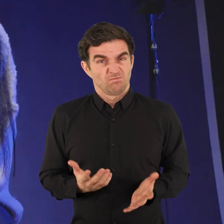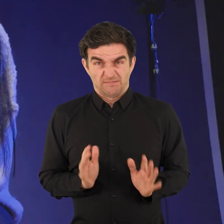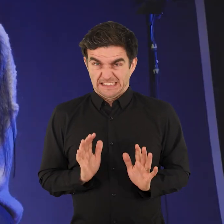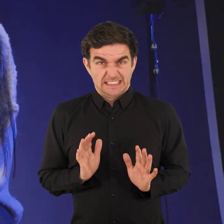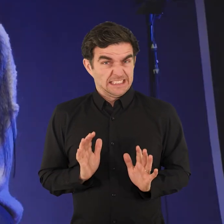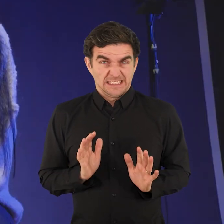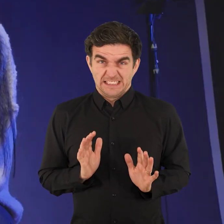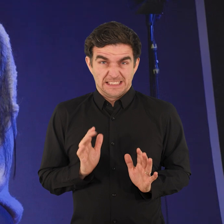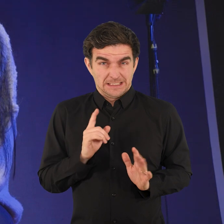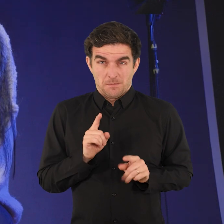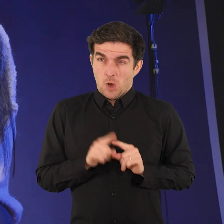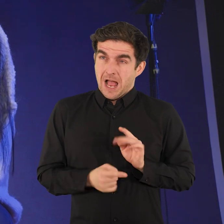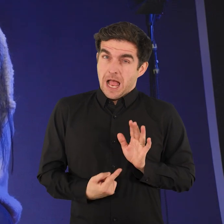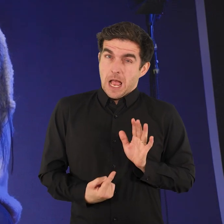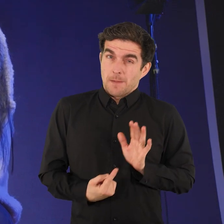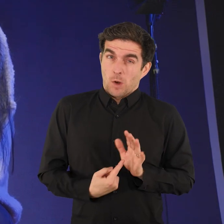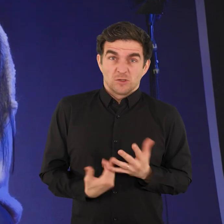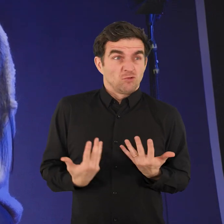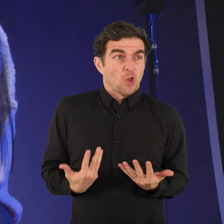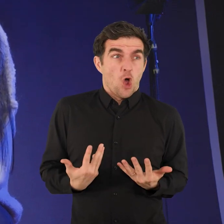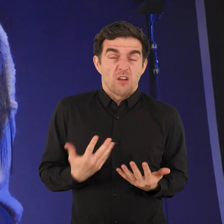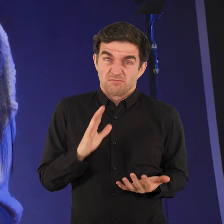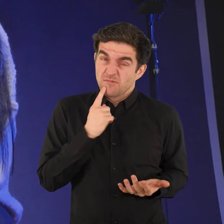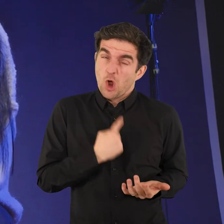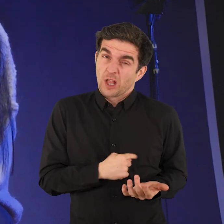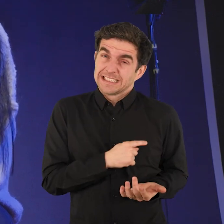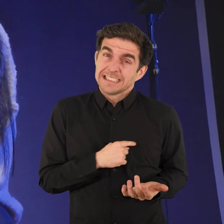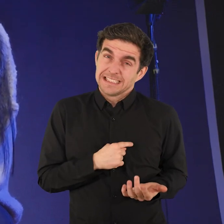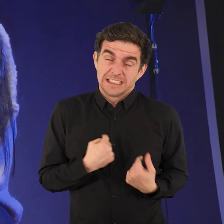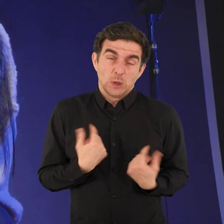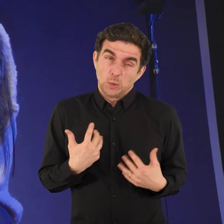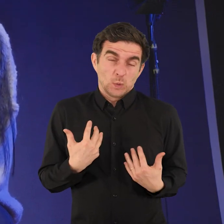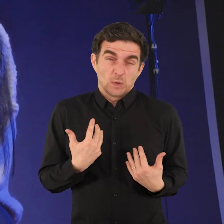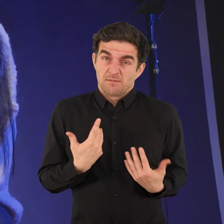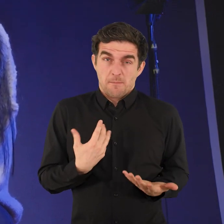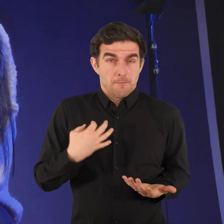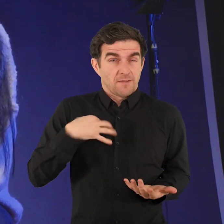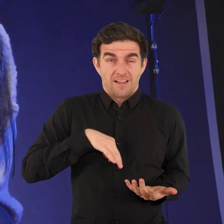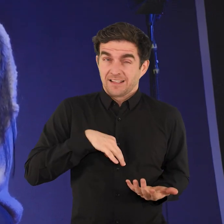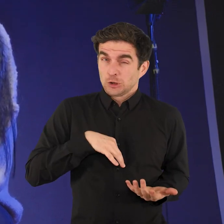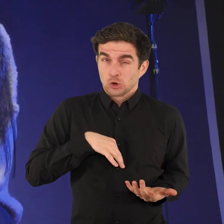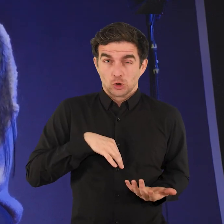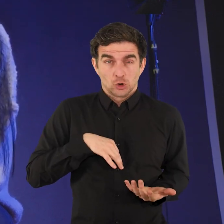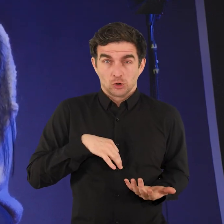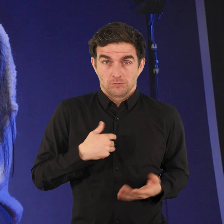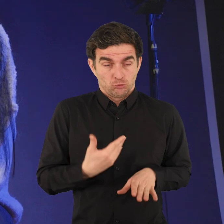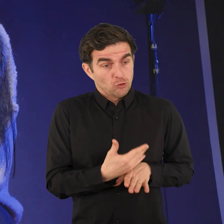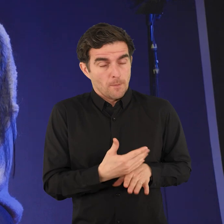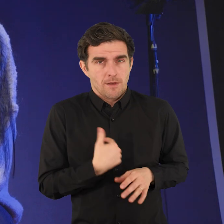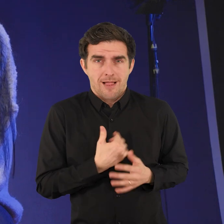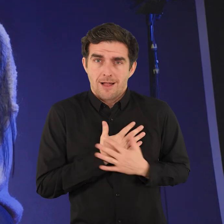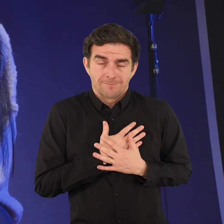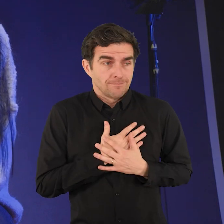I think, that's probably the most important thing right now, because I am honestly privileged. I do have a job I